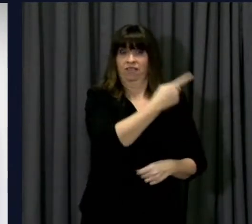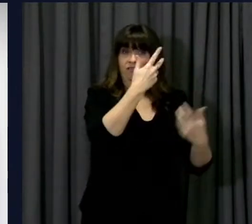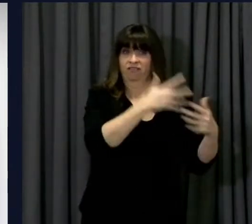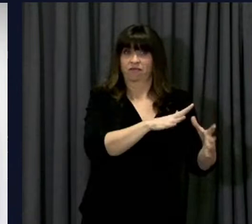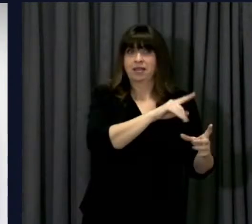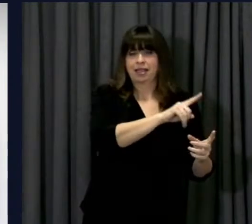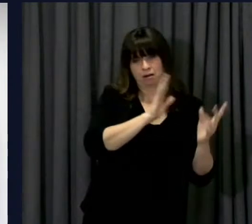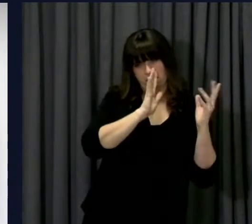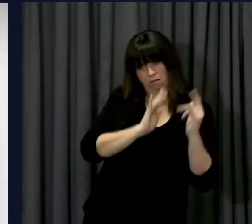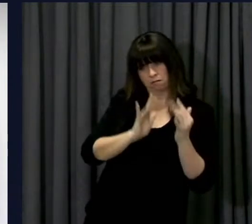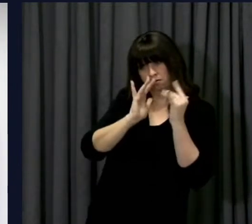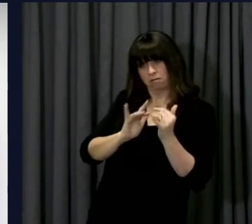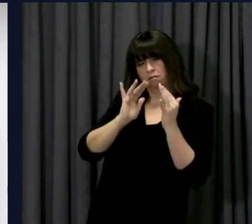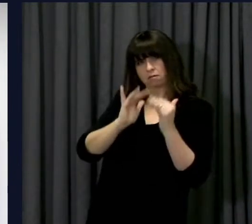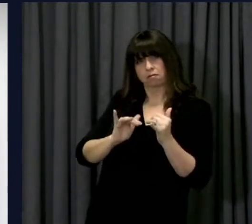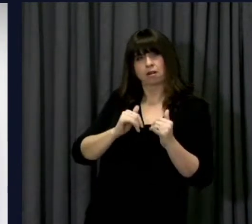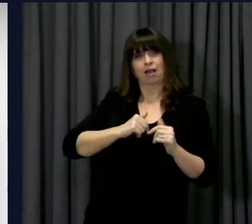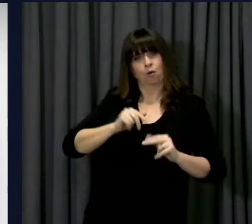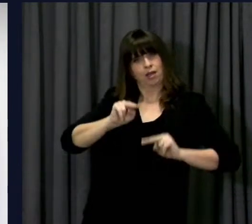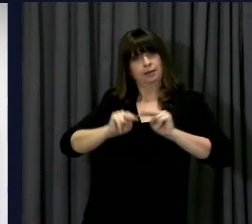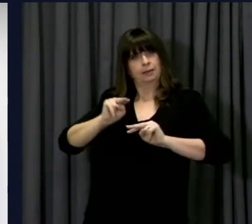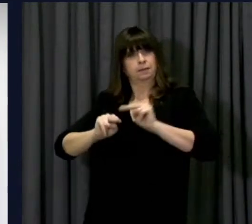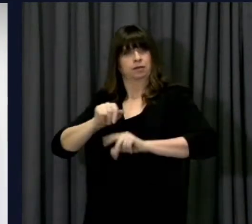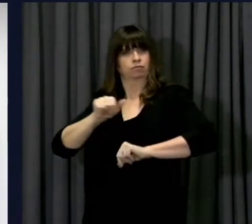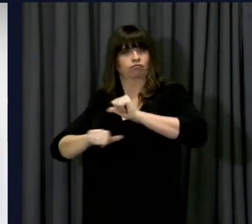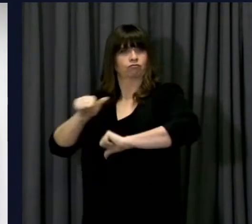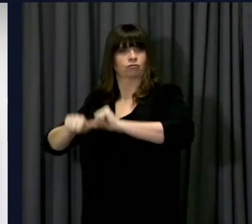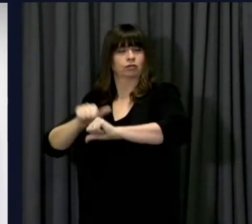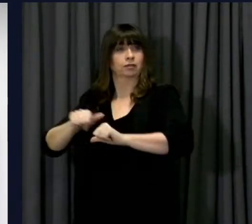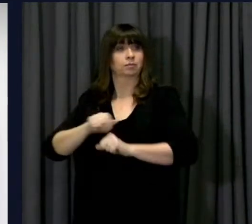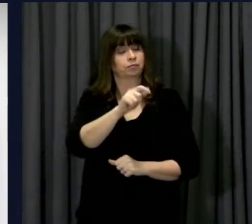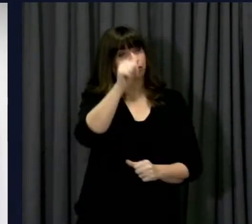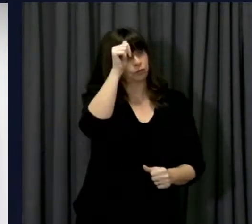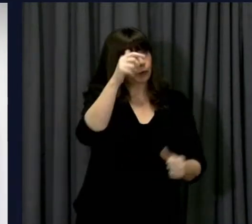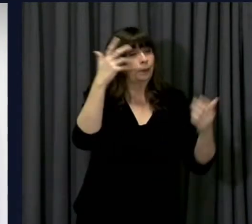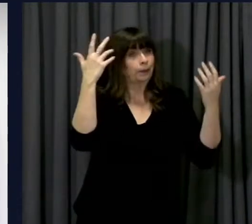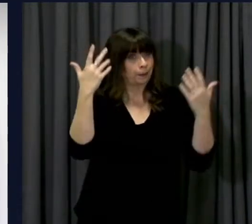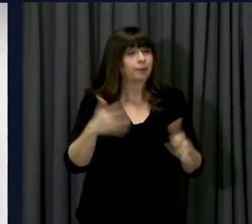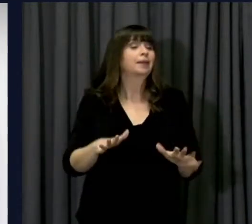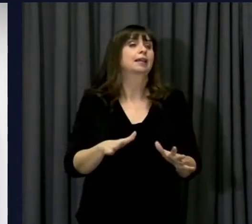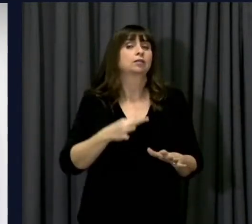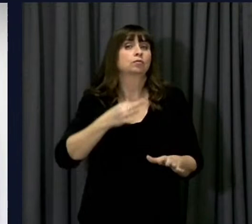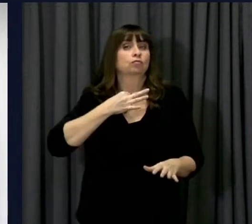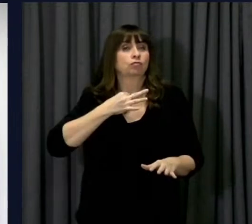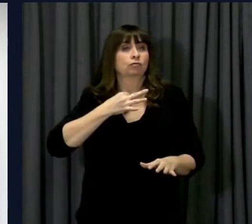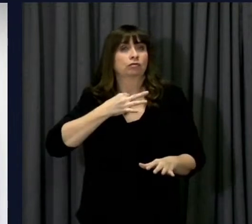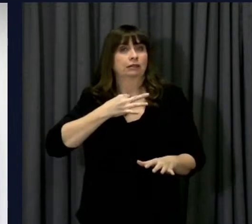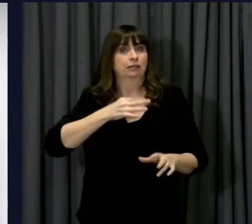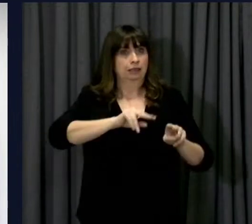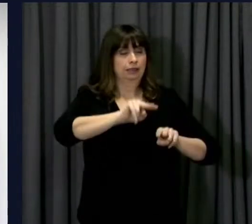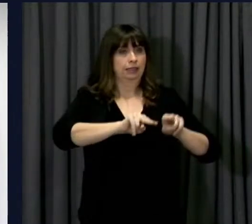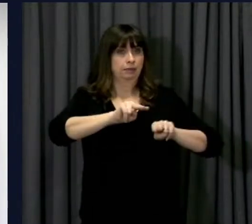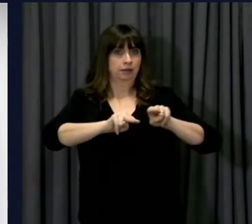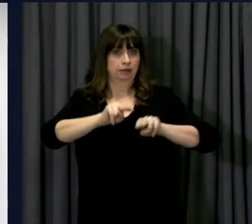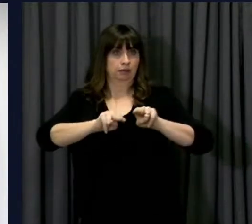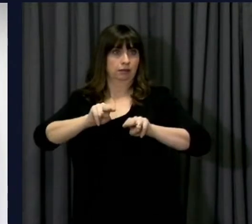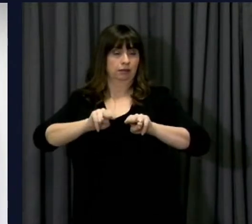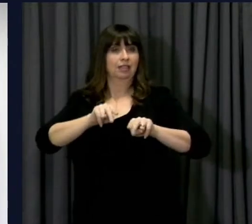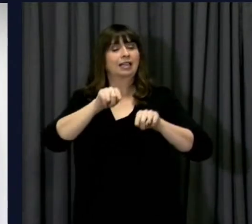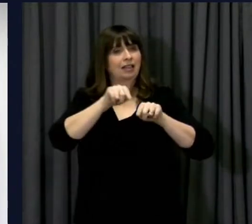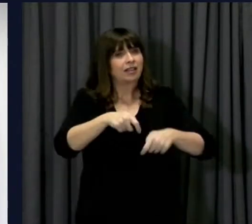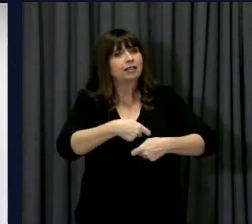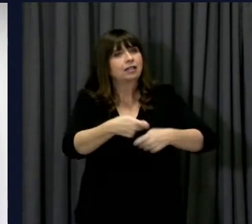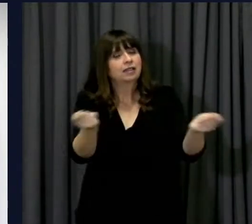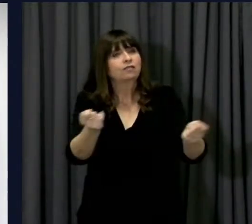we've introduced. You'll recall that as part of the work we did, there's been a specific risk assessment process for